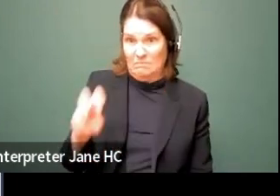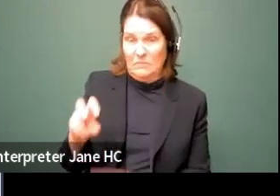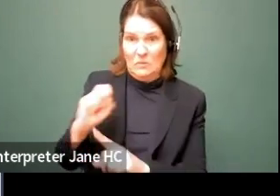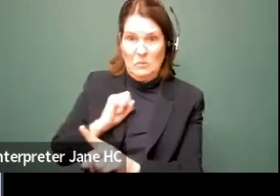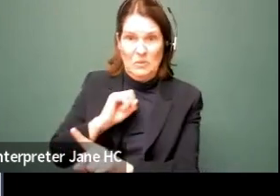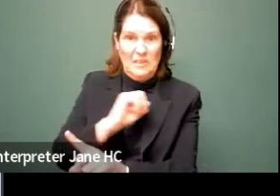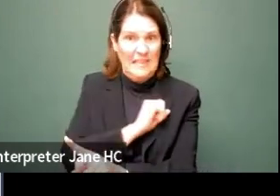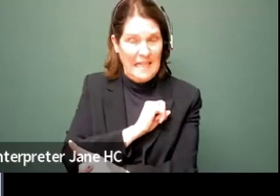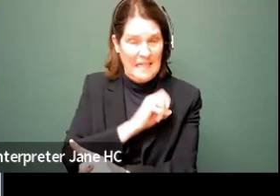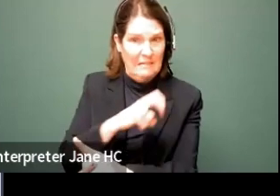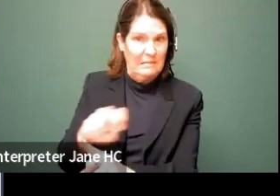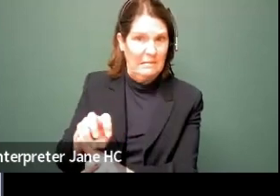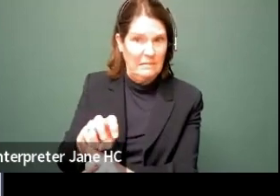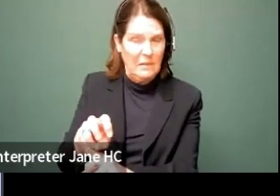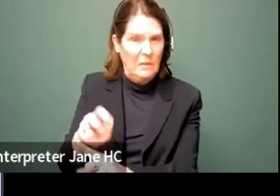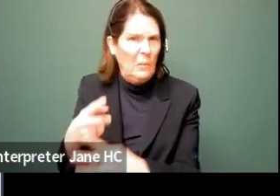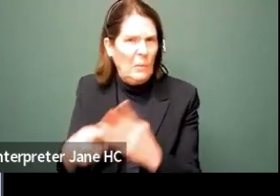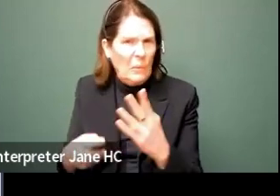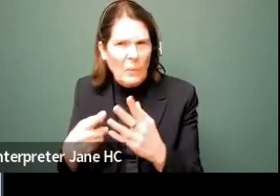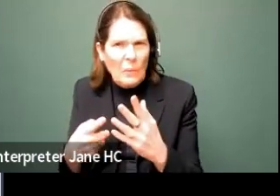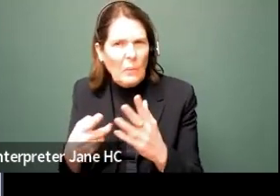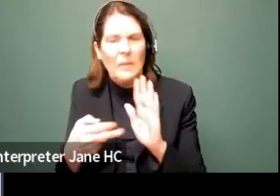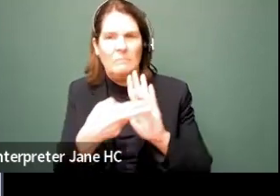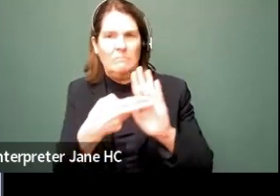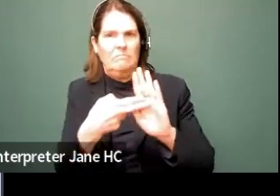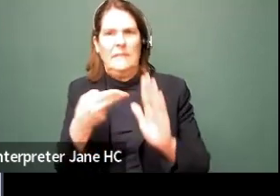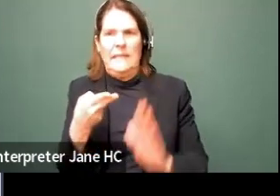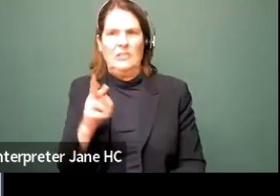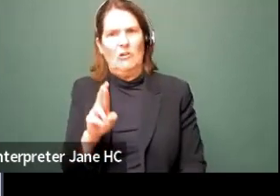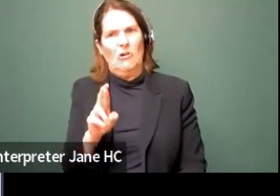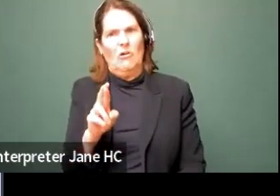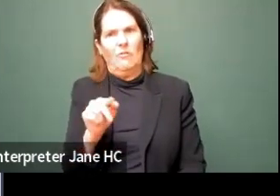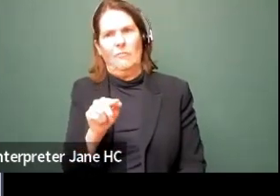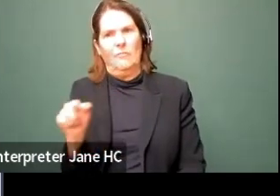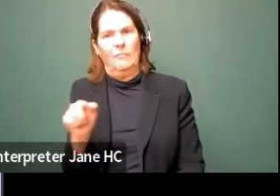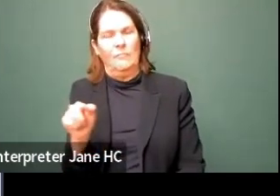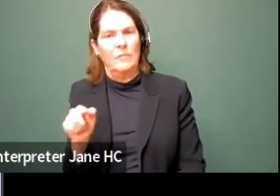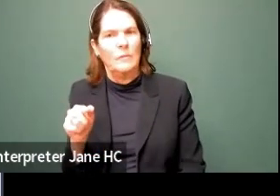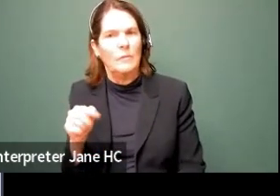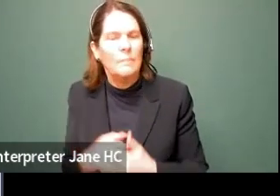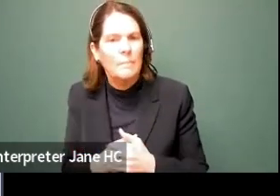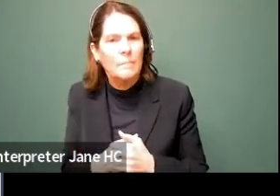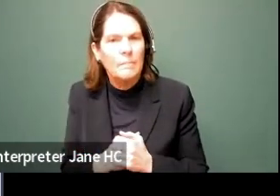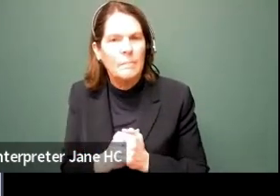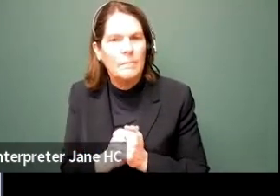Like, is there a definition to why something has House resolution HR on it?